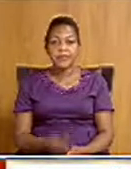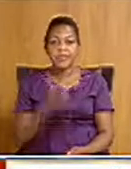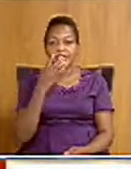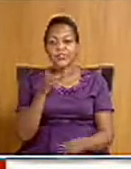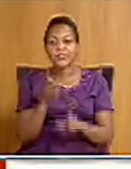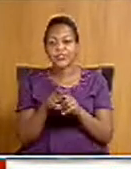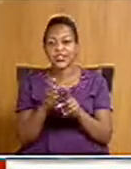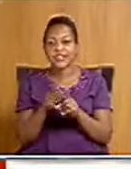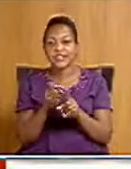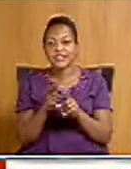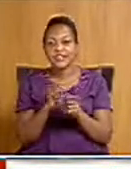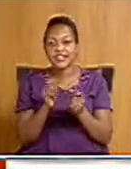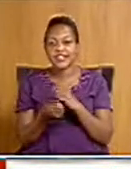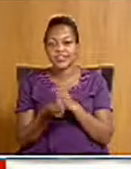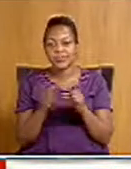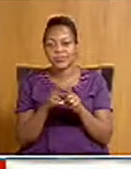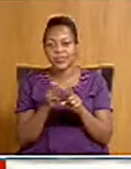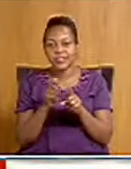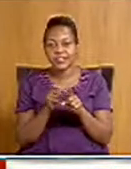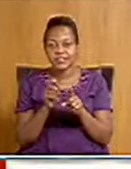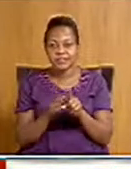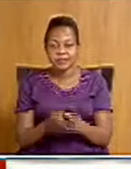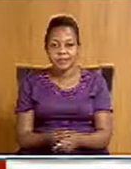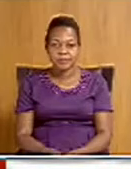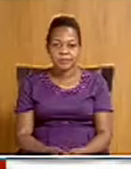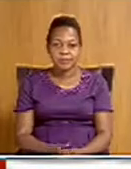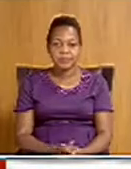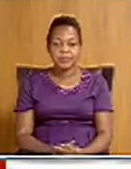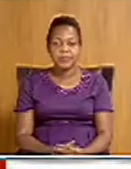Amenipatia mkataba wa tani